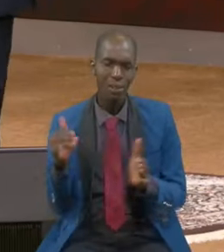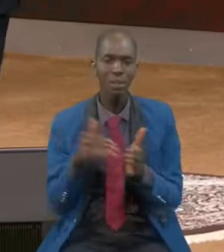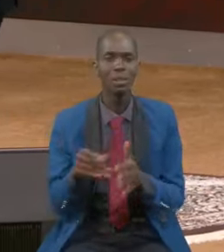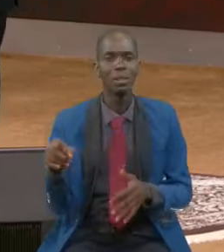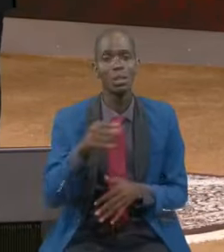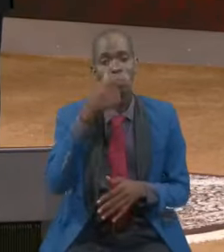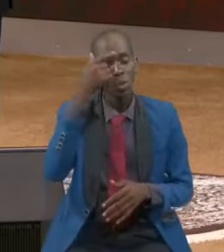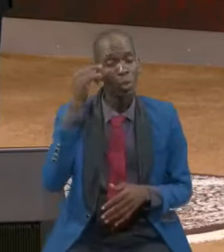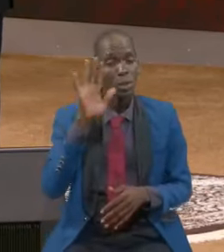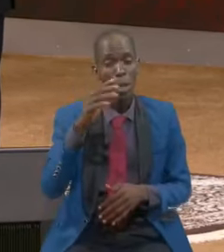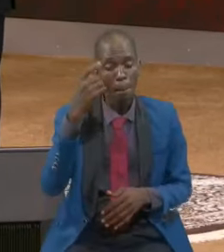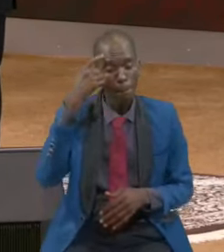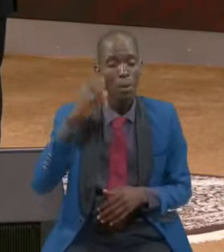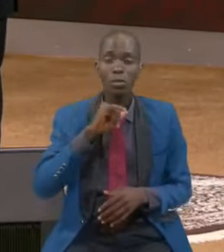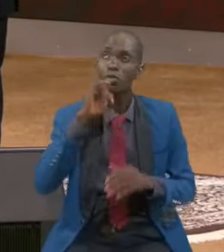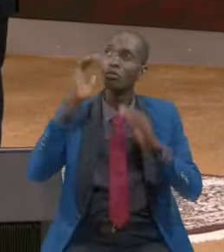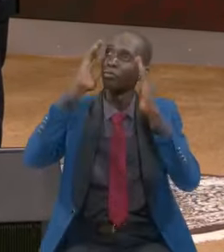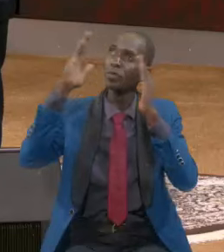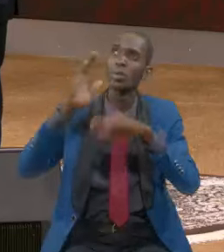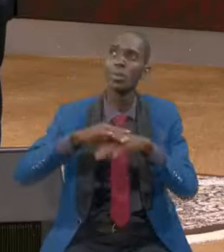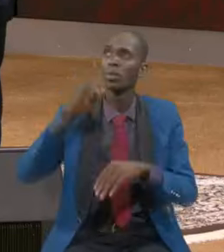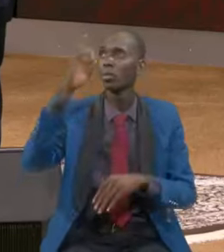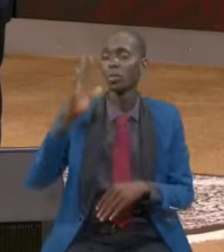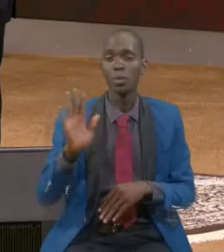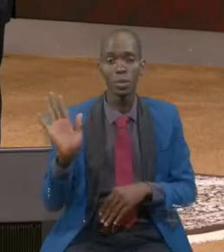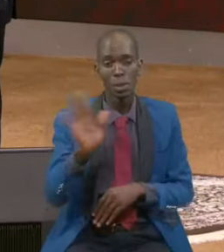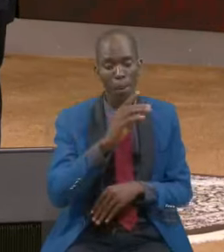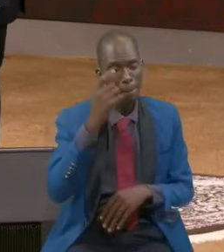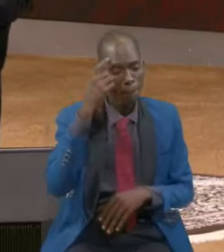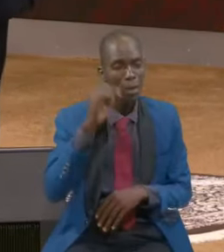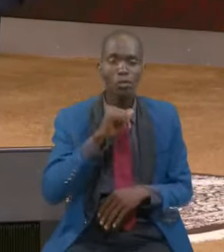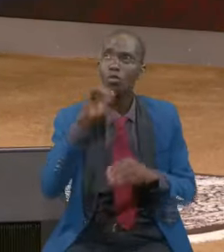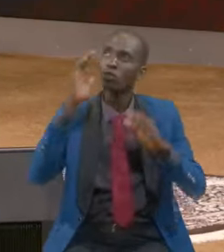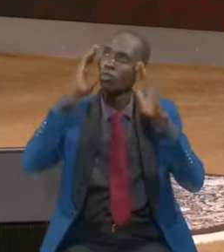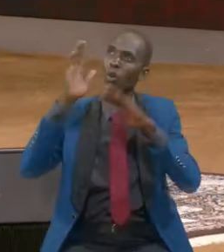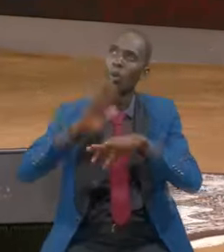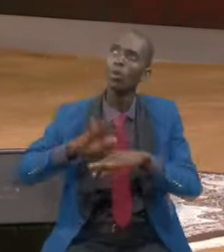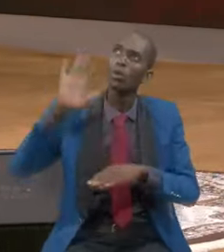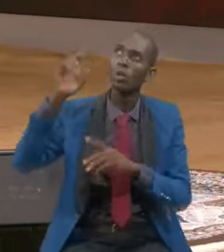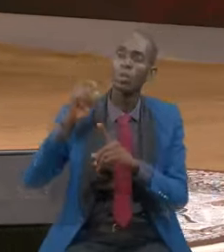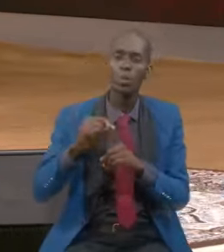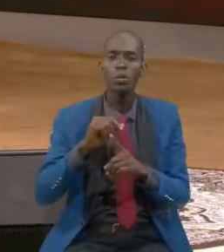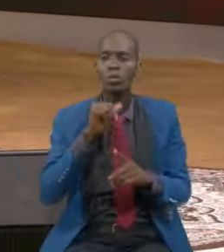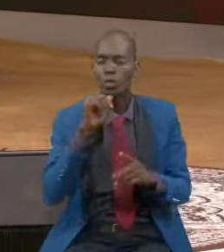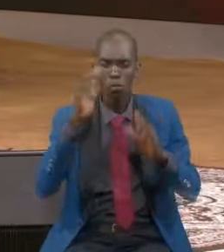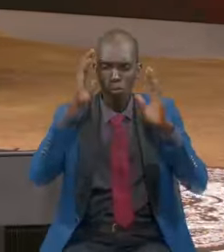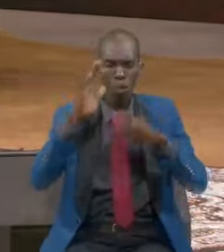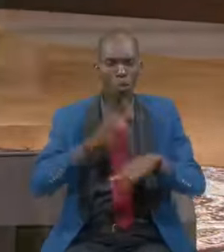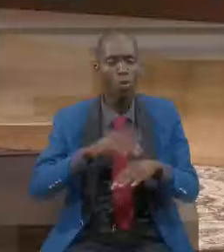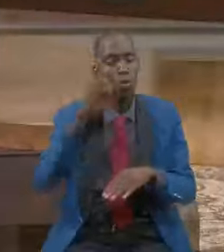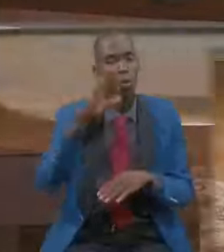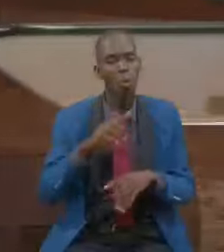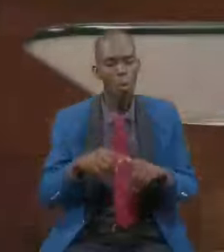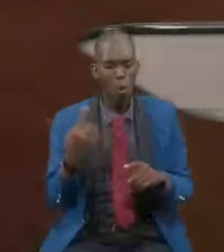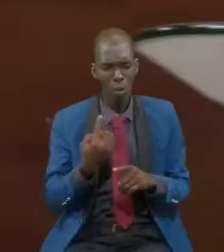mind is not on God, their mind is not on the word, their mind is not on the truth, they are always thinking of, what